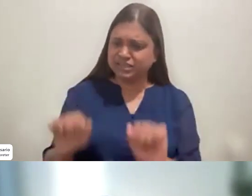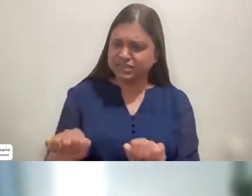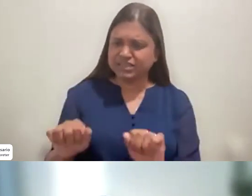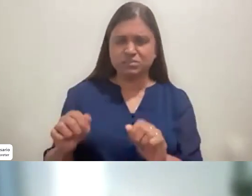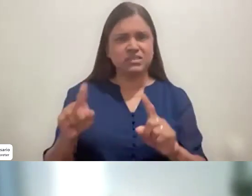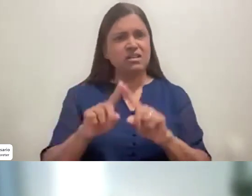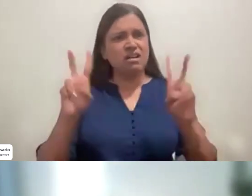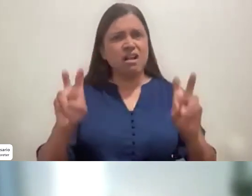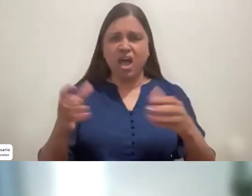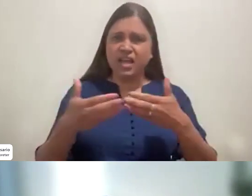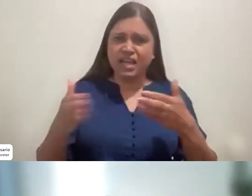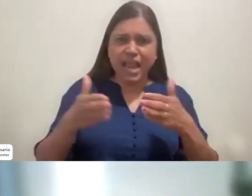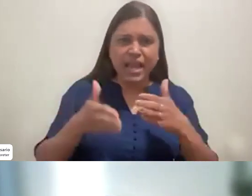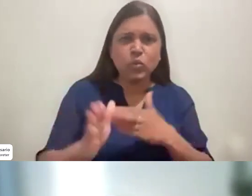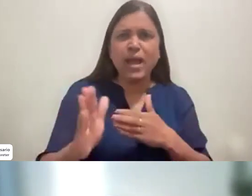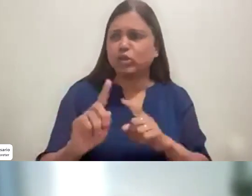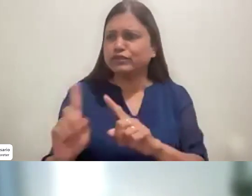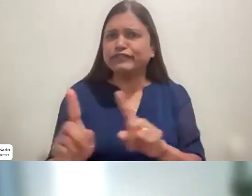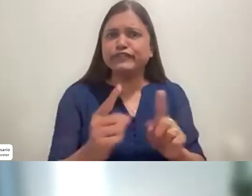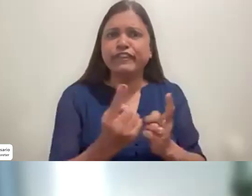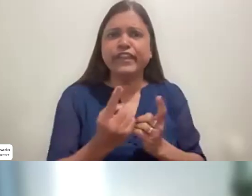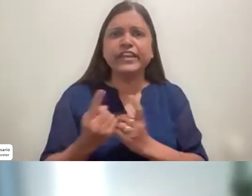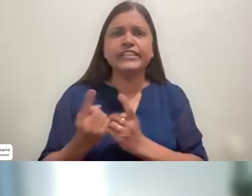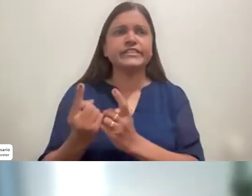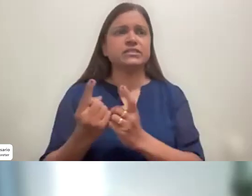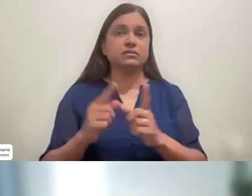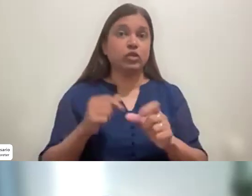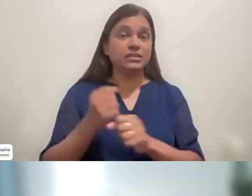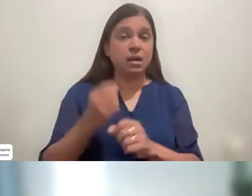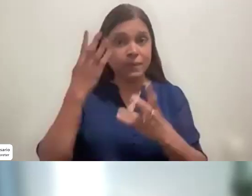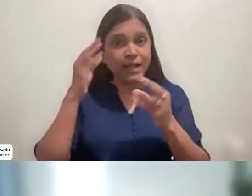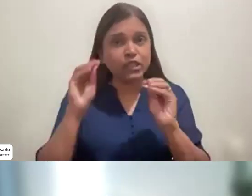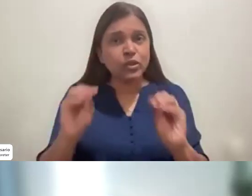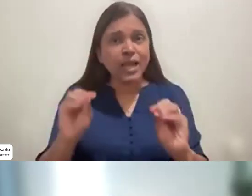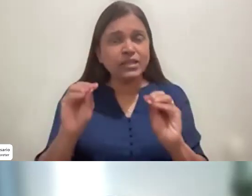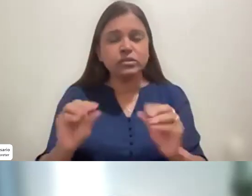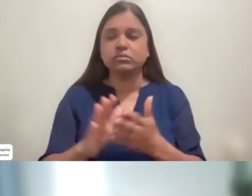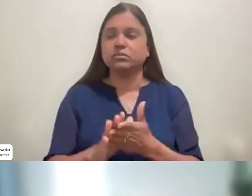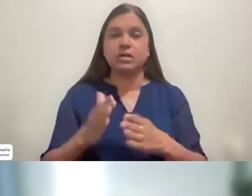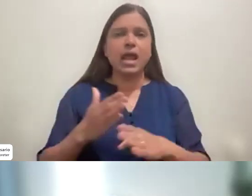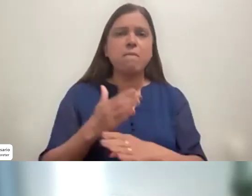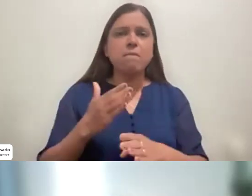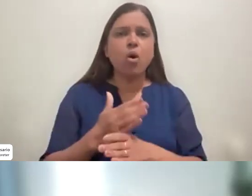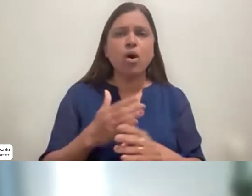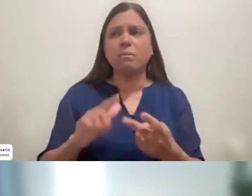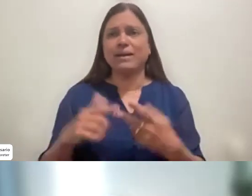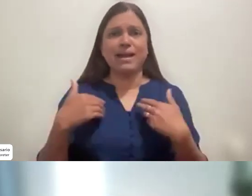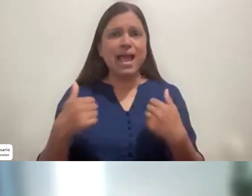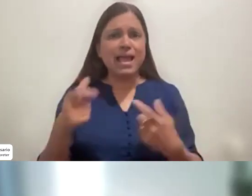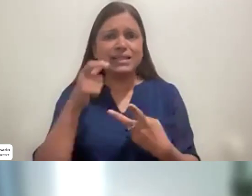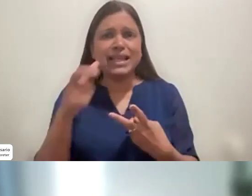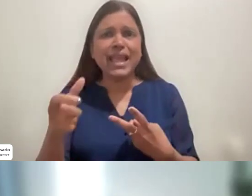of our community to education, to employment, healthcare, or let's say